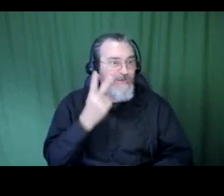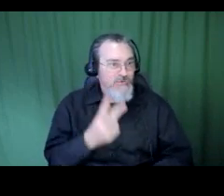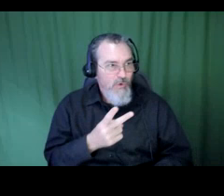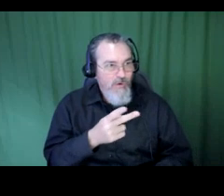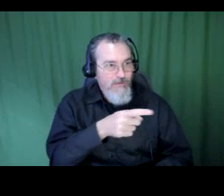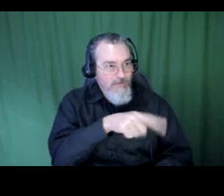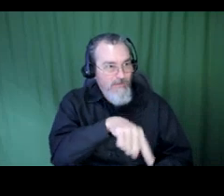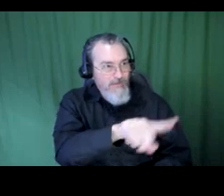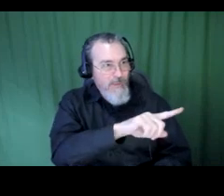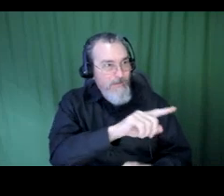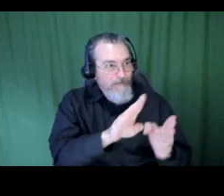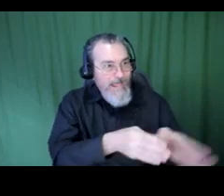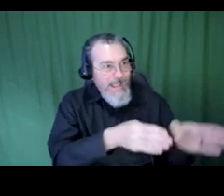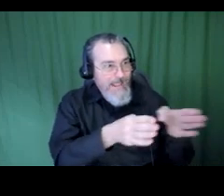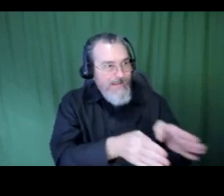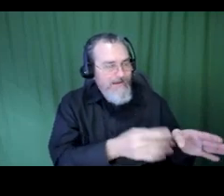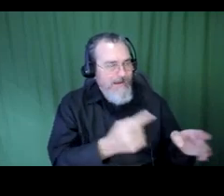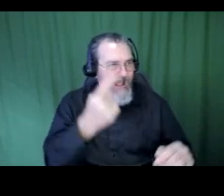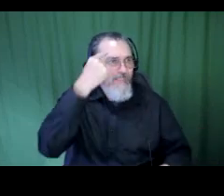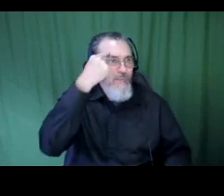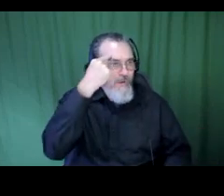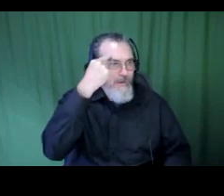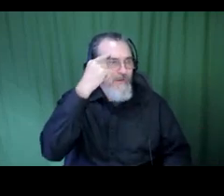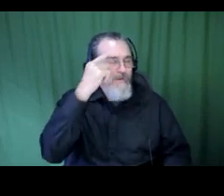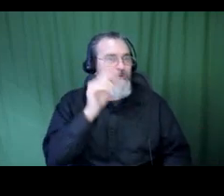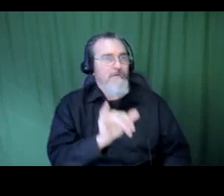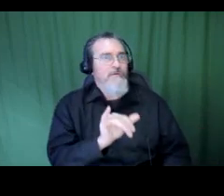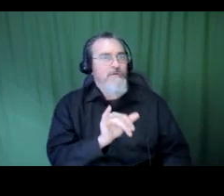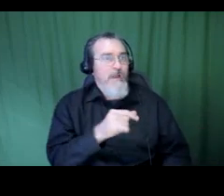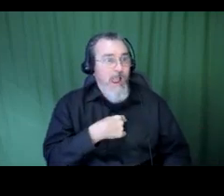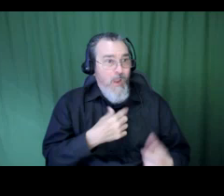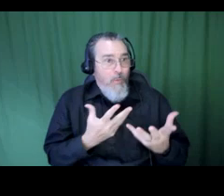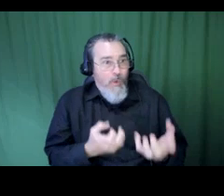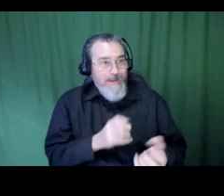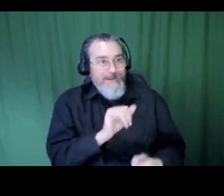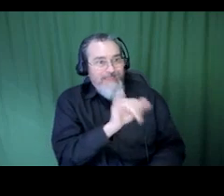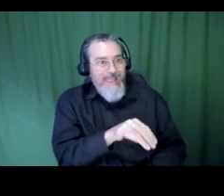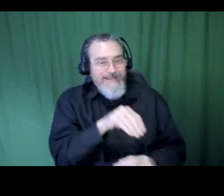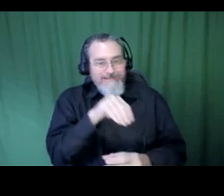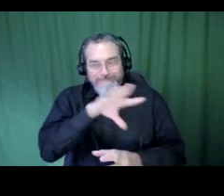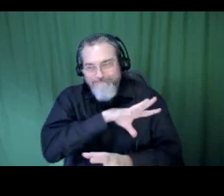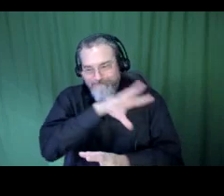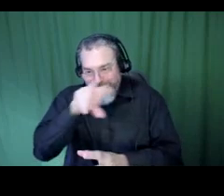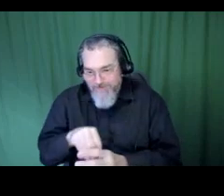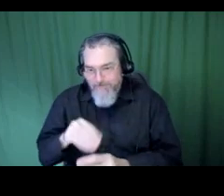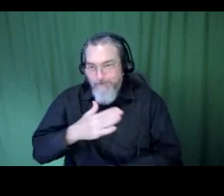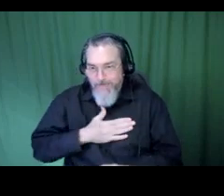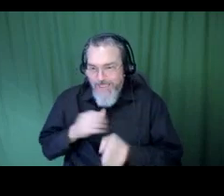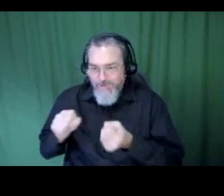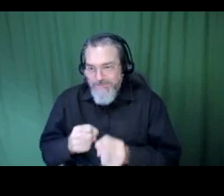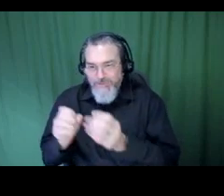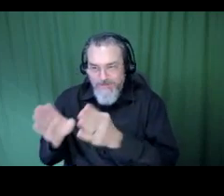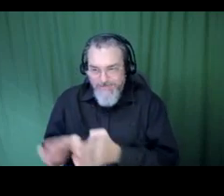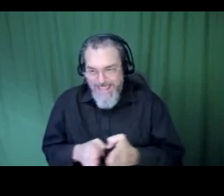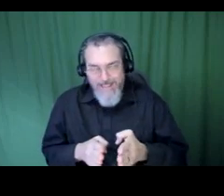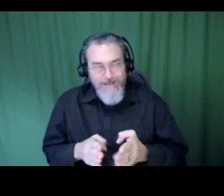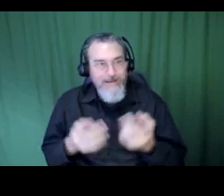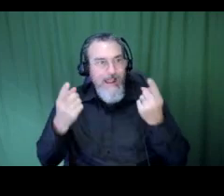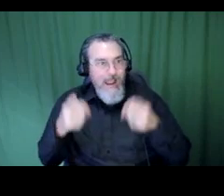thought, and it was a piece that I had seen and wanted to do in my own strategic plan, and it was just like things aligned and stars crossed,